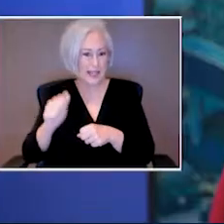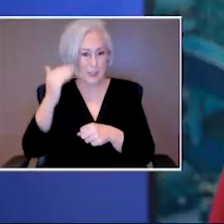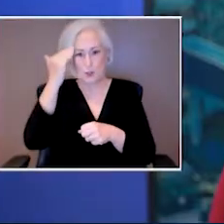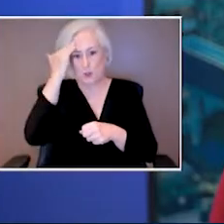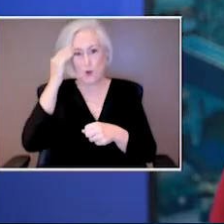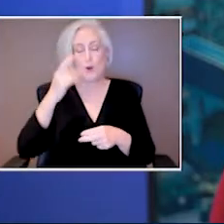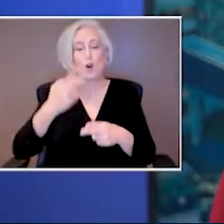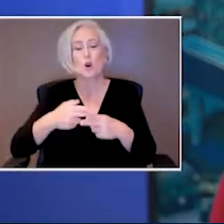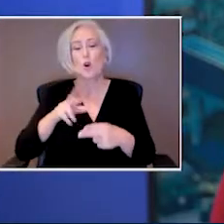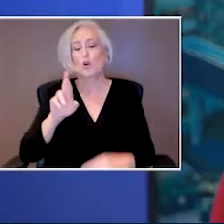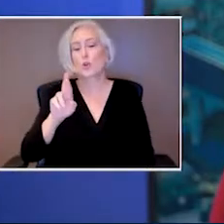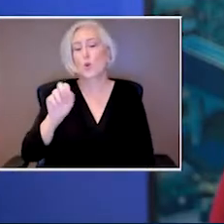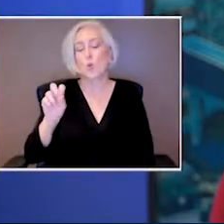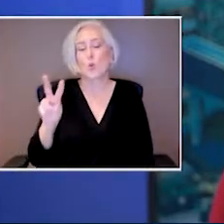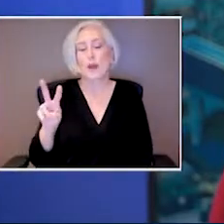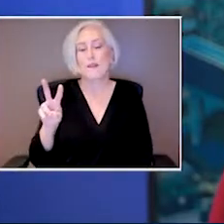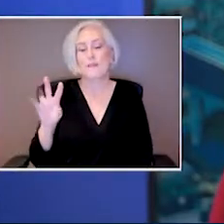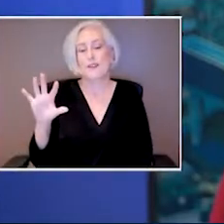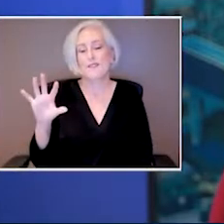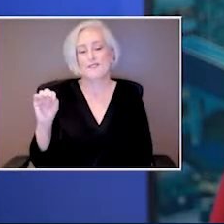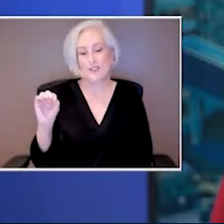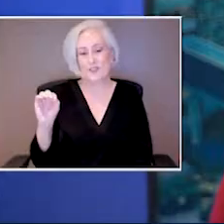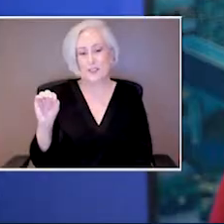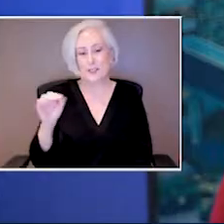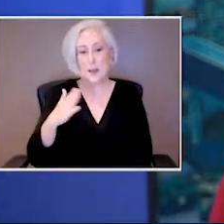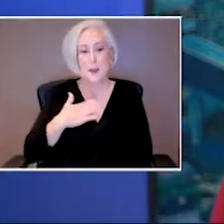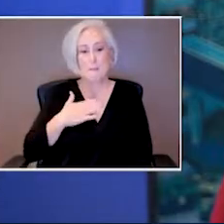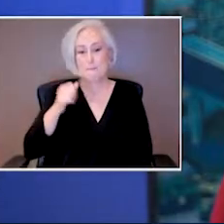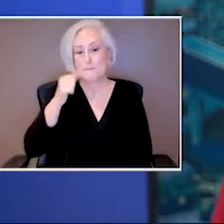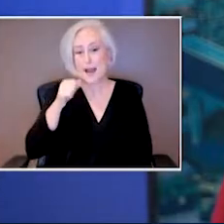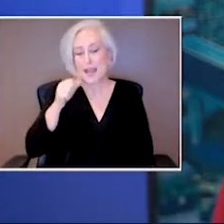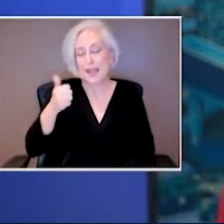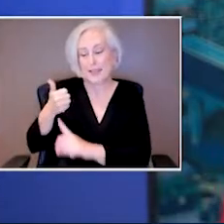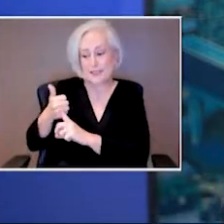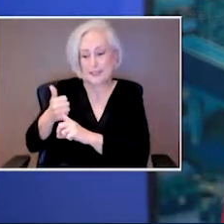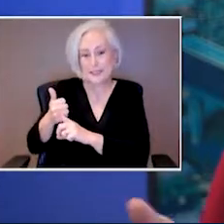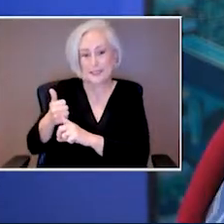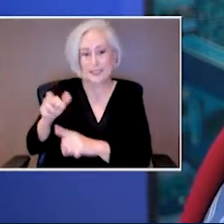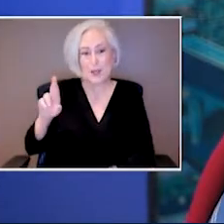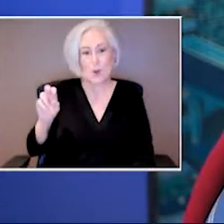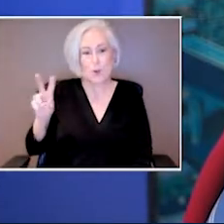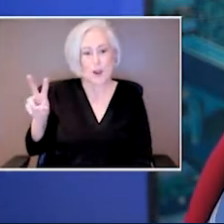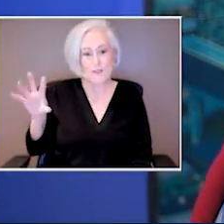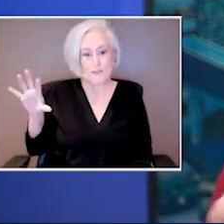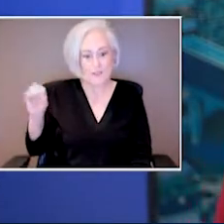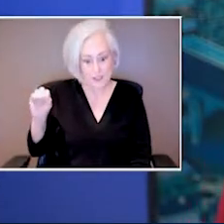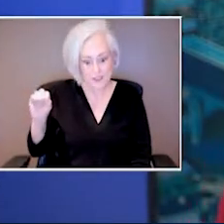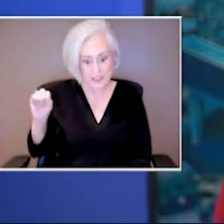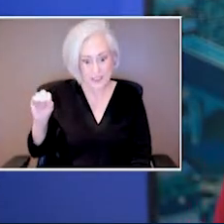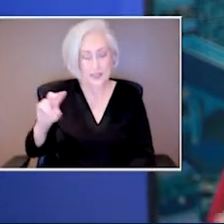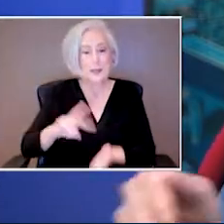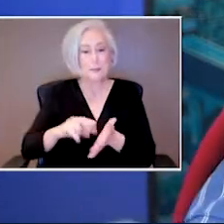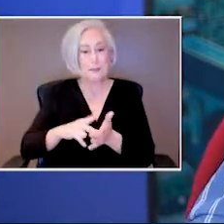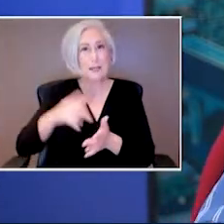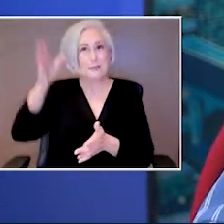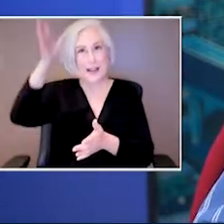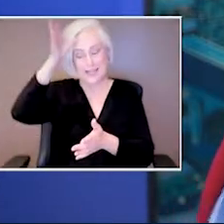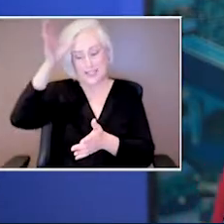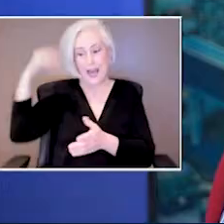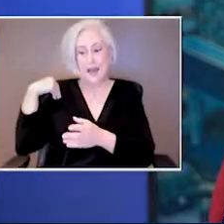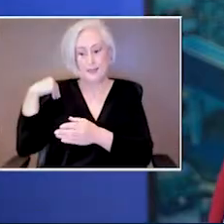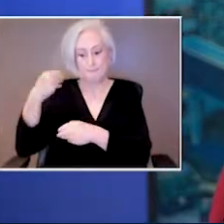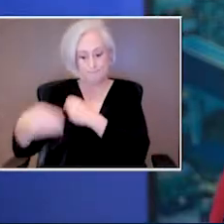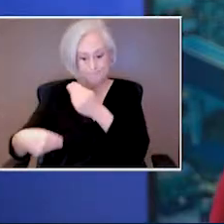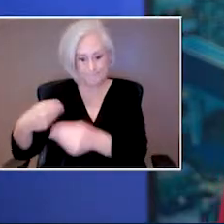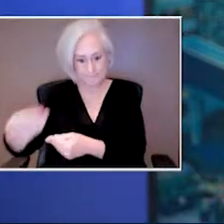RAD50, and my aunt is also a carrier for that genetic mutation. Wow. So my dad is a carrier,